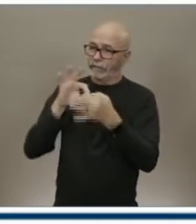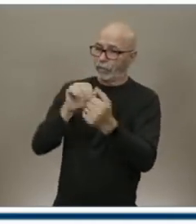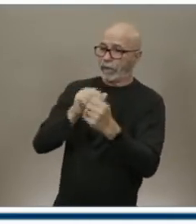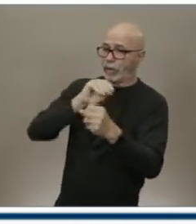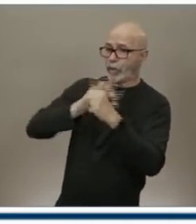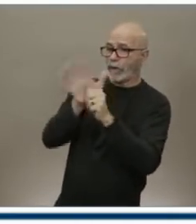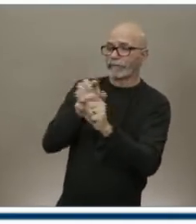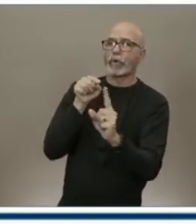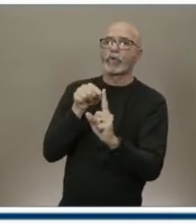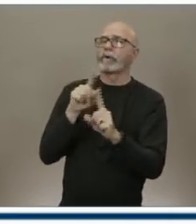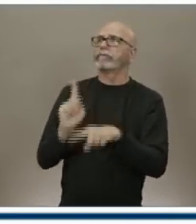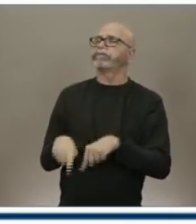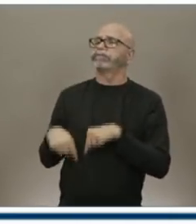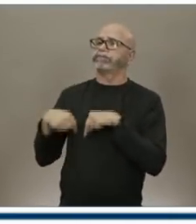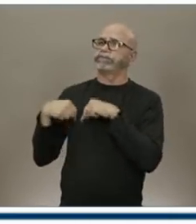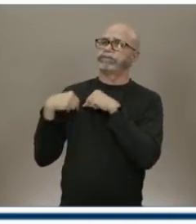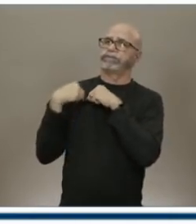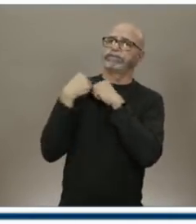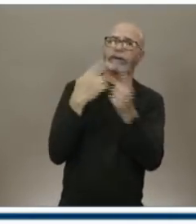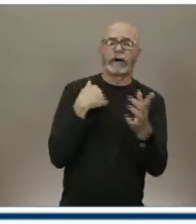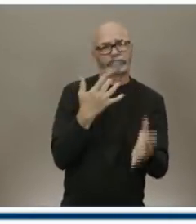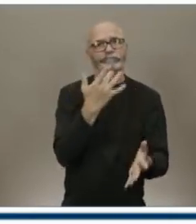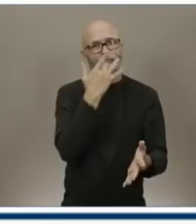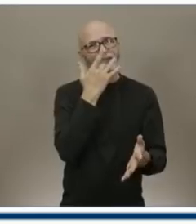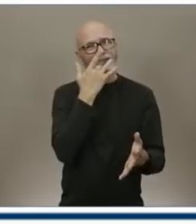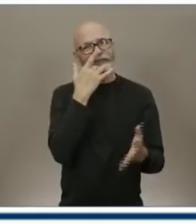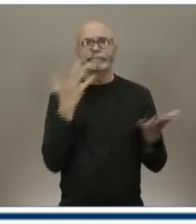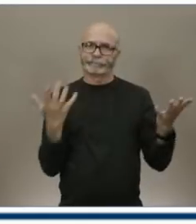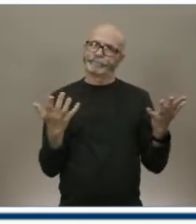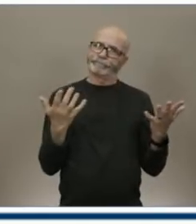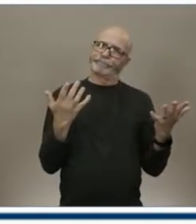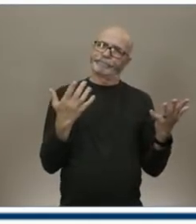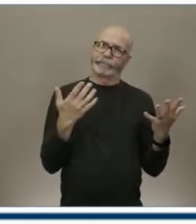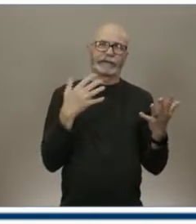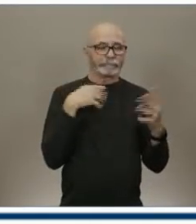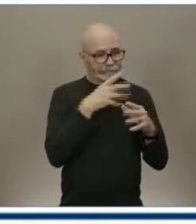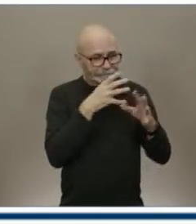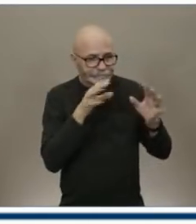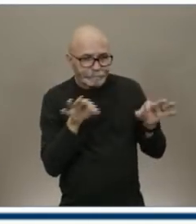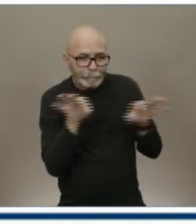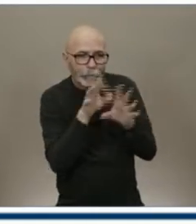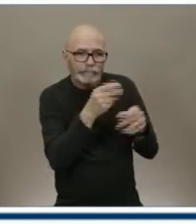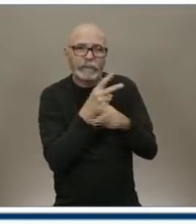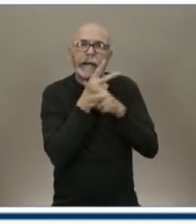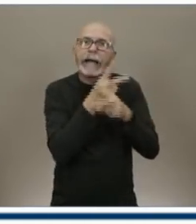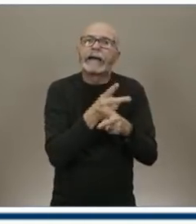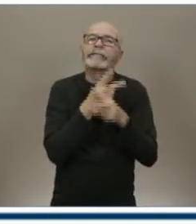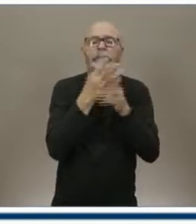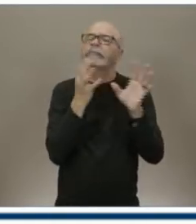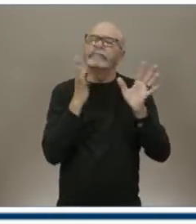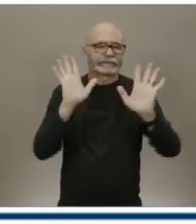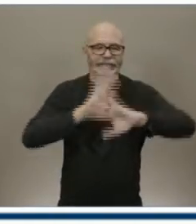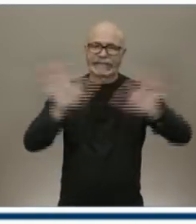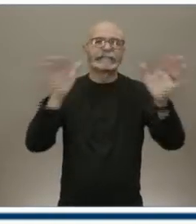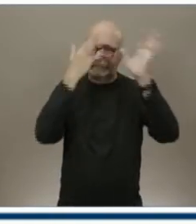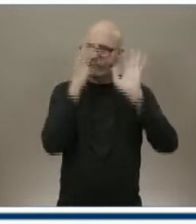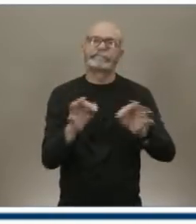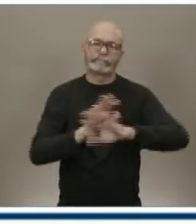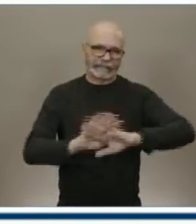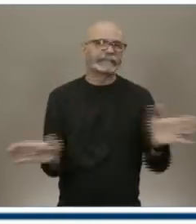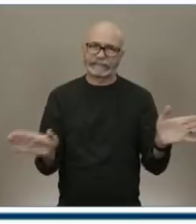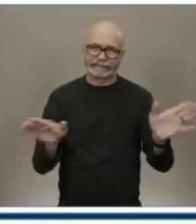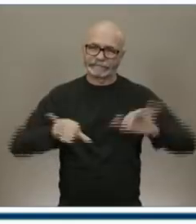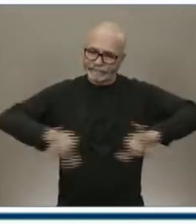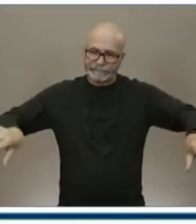the precautionary approach, to always err on the side of doing what's on the side of caution, doing